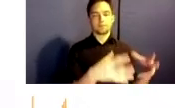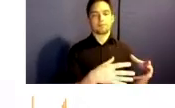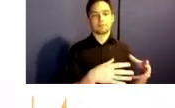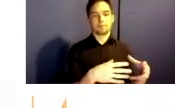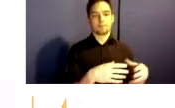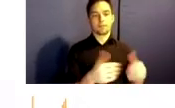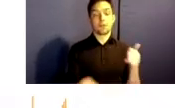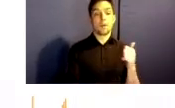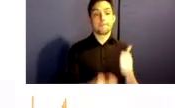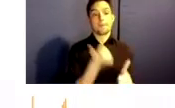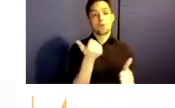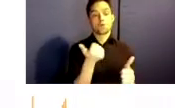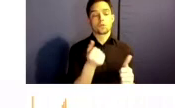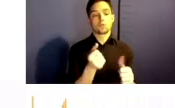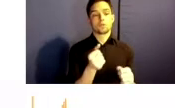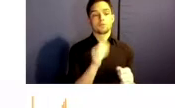most,